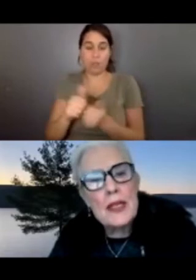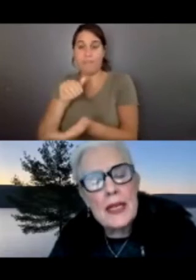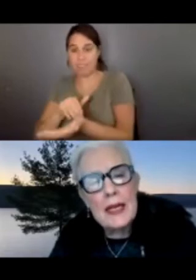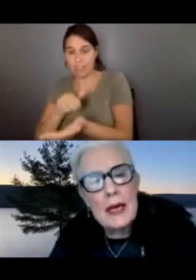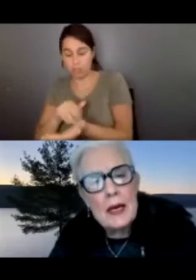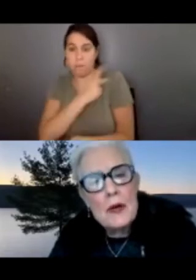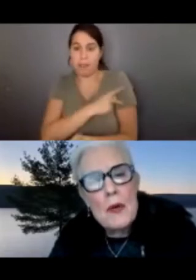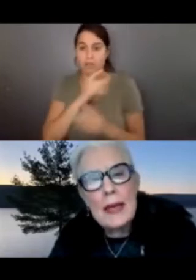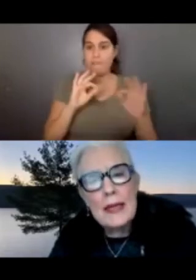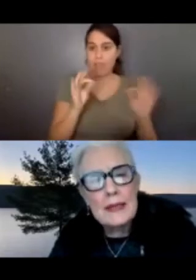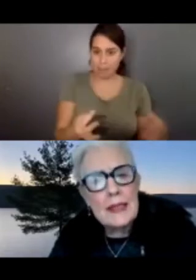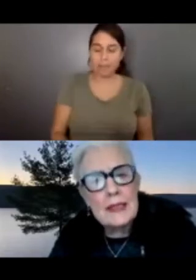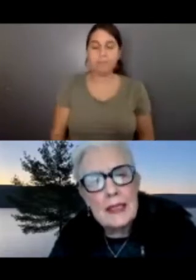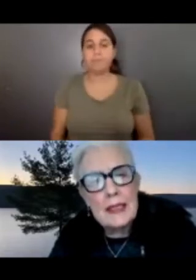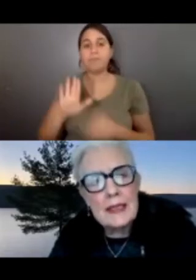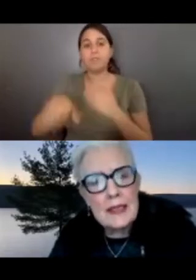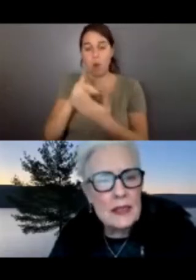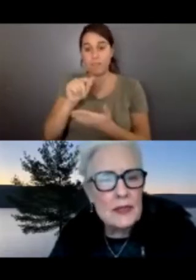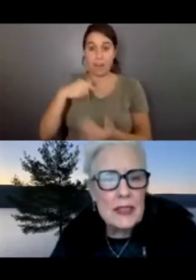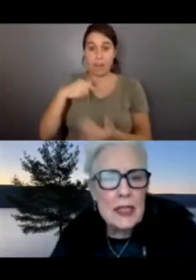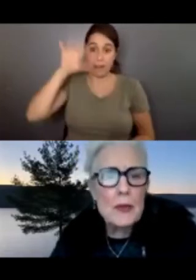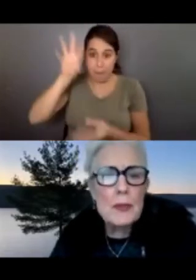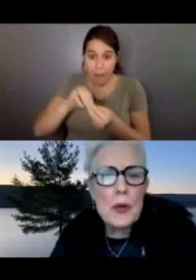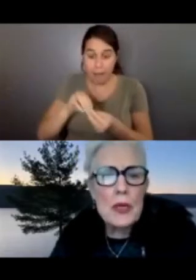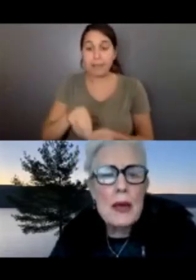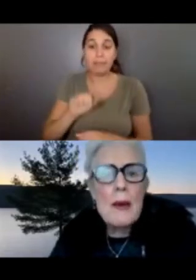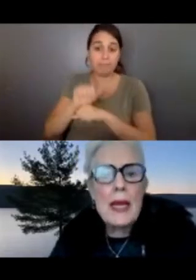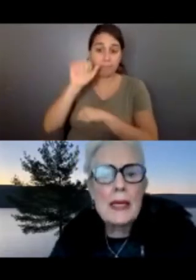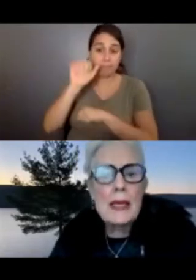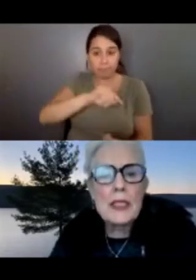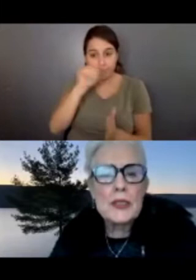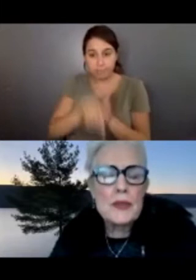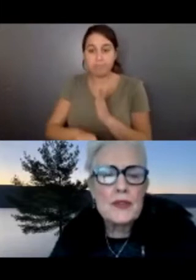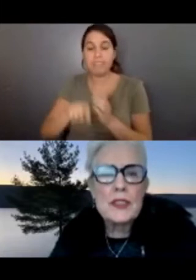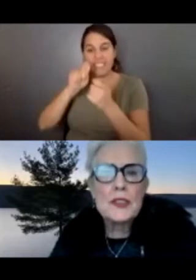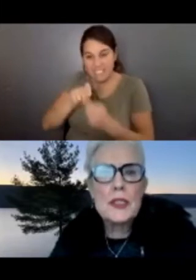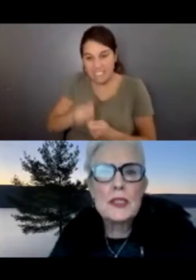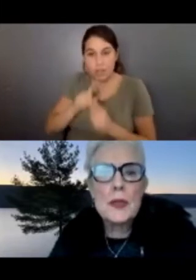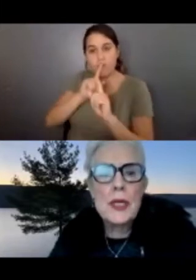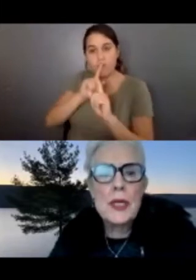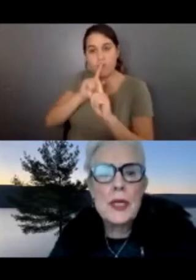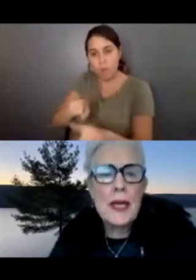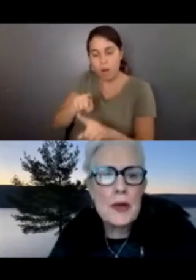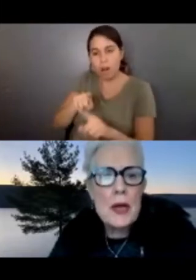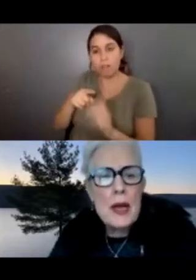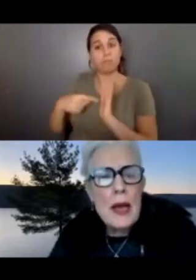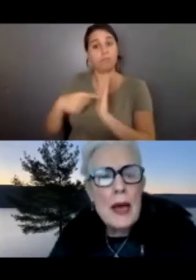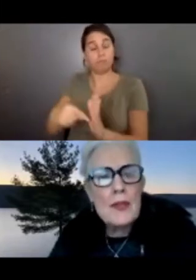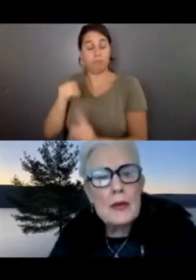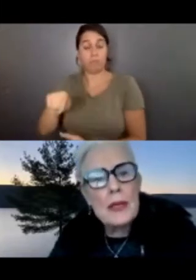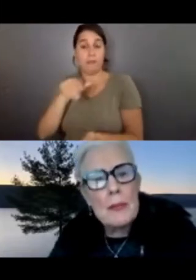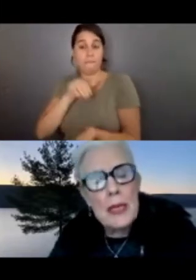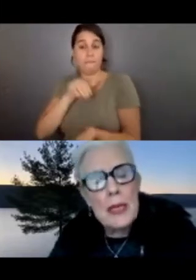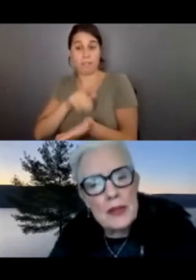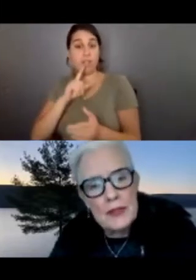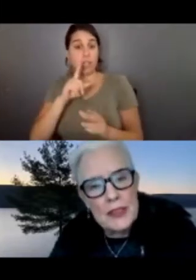the data, write and send an extensive detailed report, painting a picture of the physician as communicator. And then